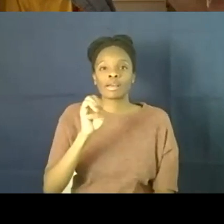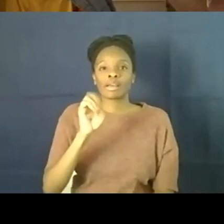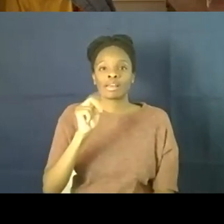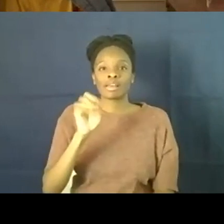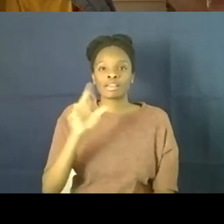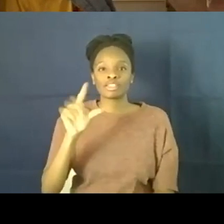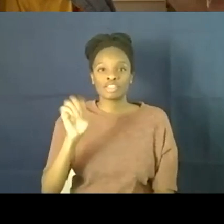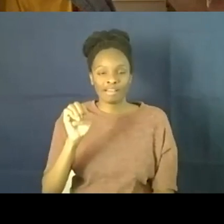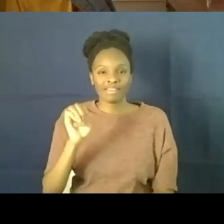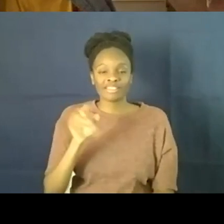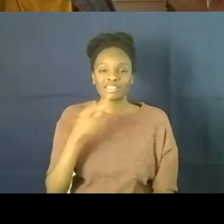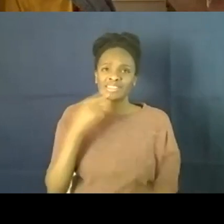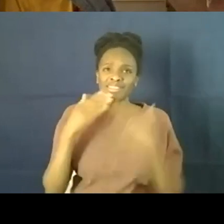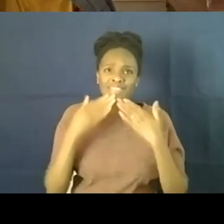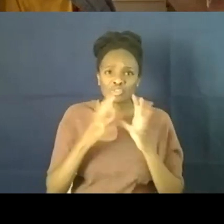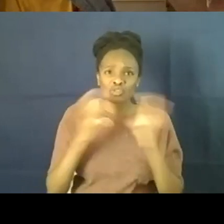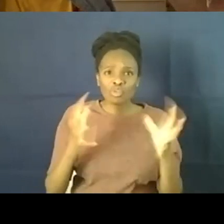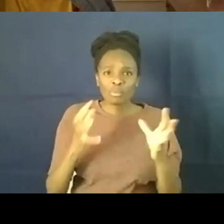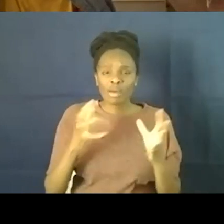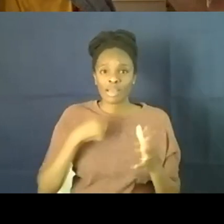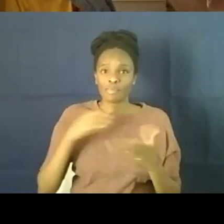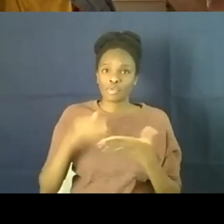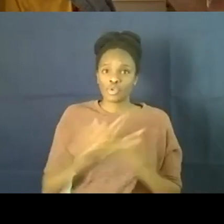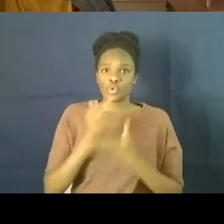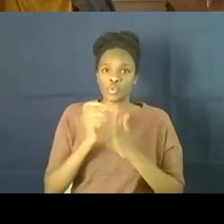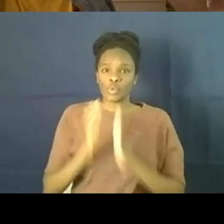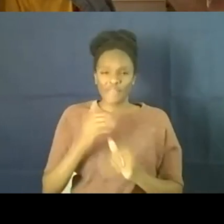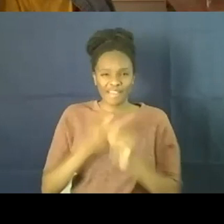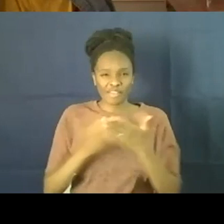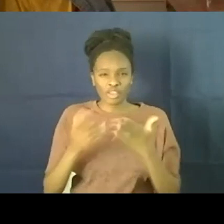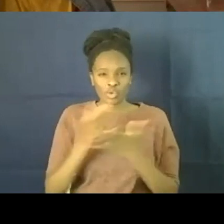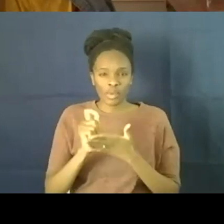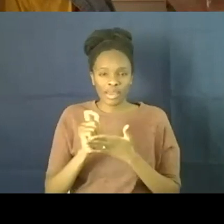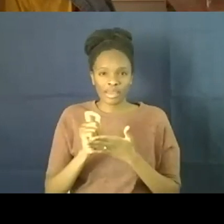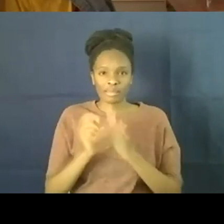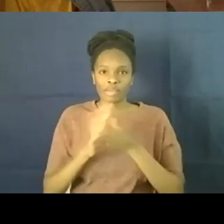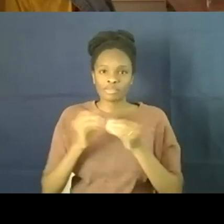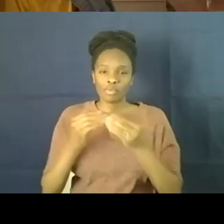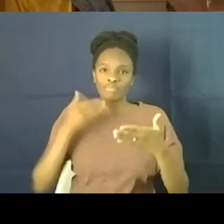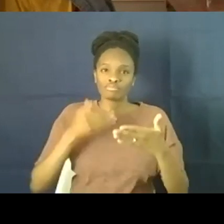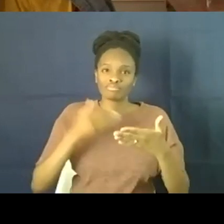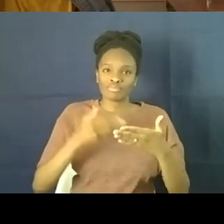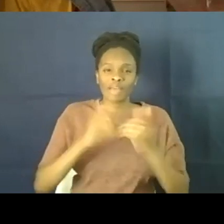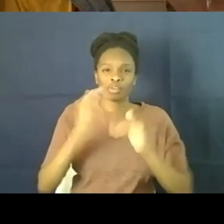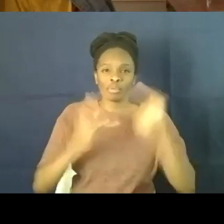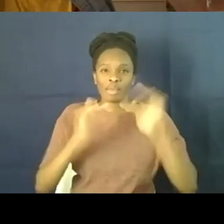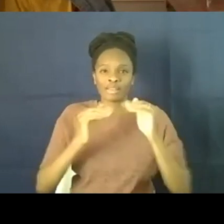a new writer, every pilot you write comes a little closer to your core. How do you balance humor, drama with that scary